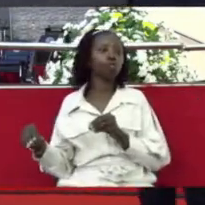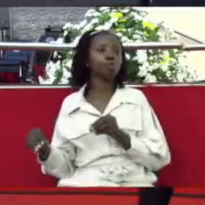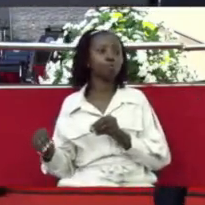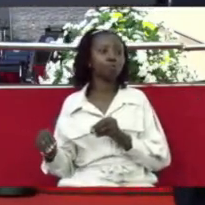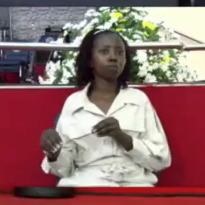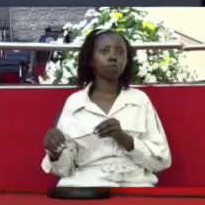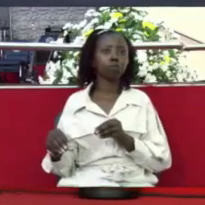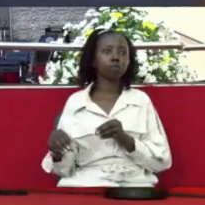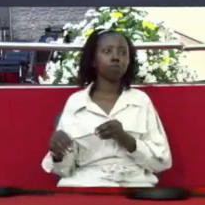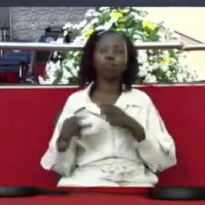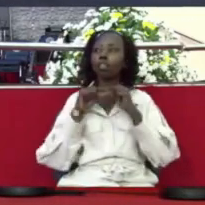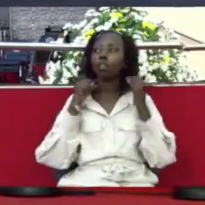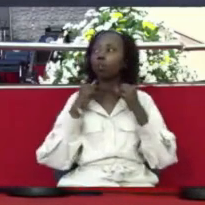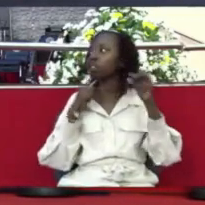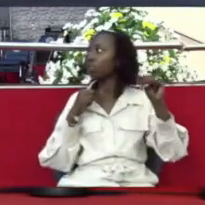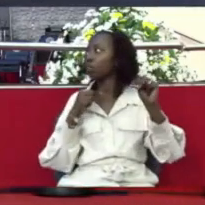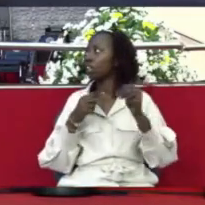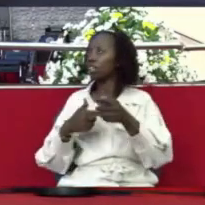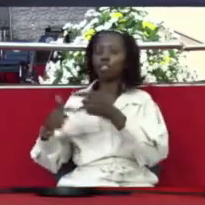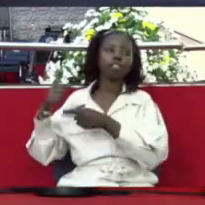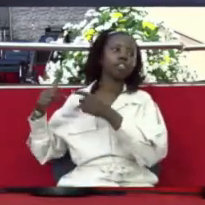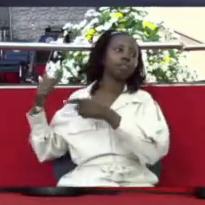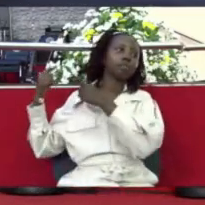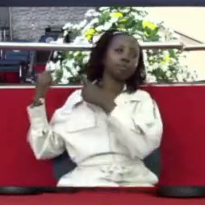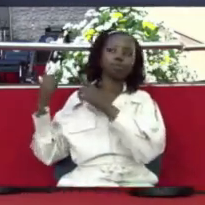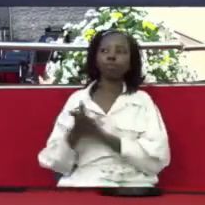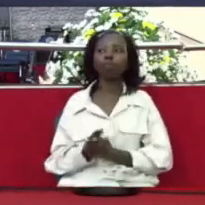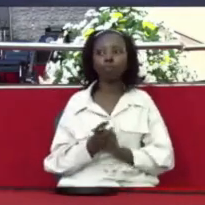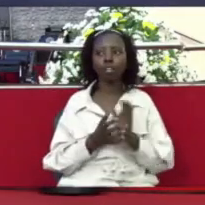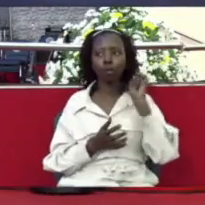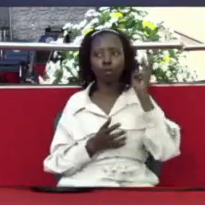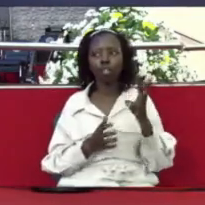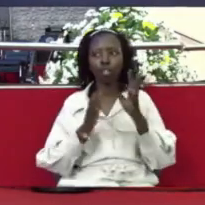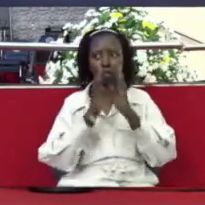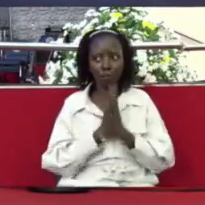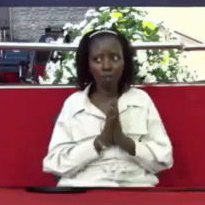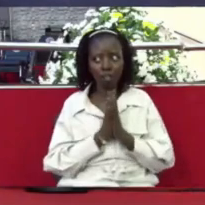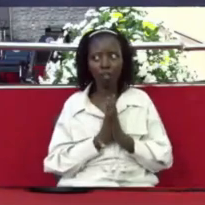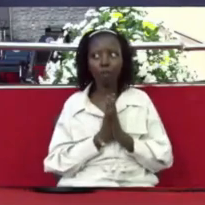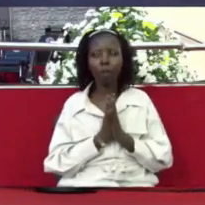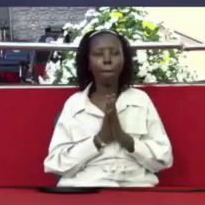Millicent, come up here with me, please. Just come up here. We're going to pray. I just need an agreeer.